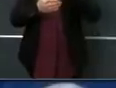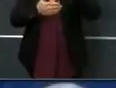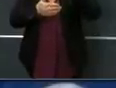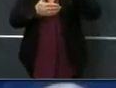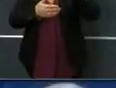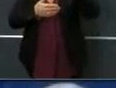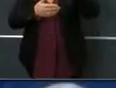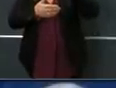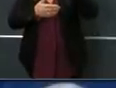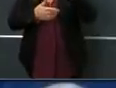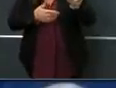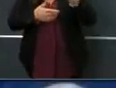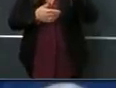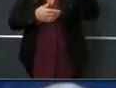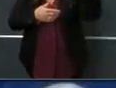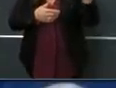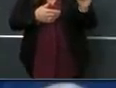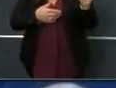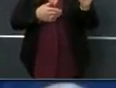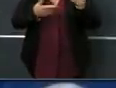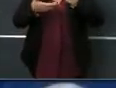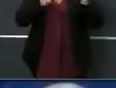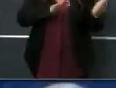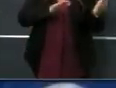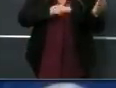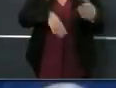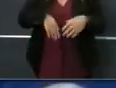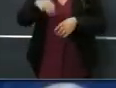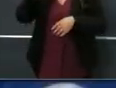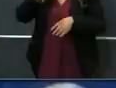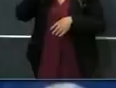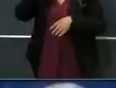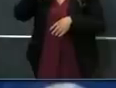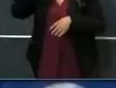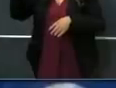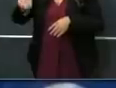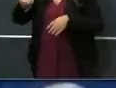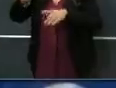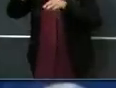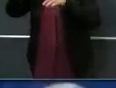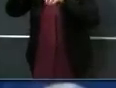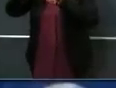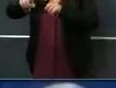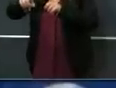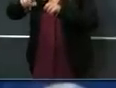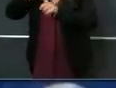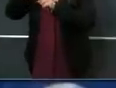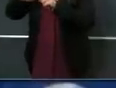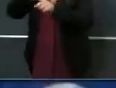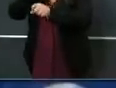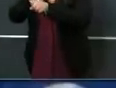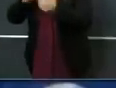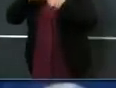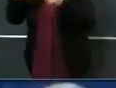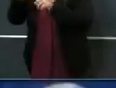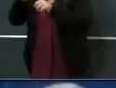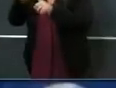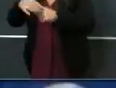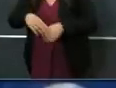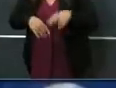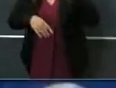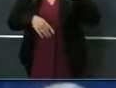forgive me, 31% of the deaths. 40% tested positive, 31% have